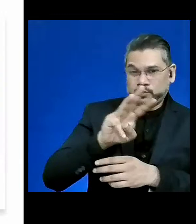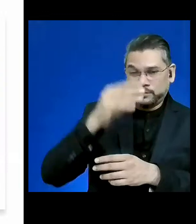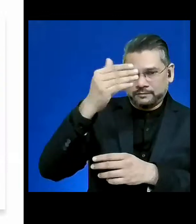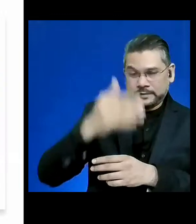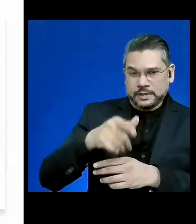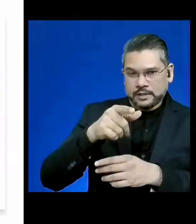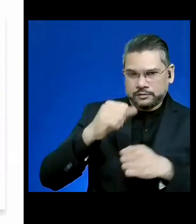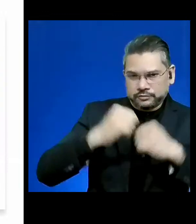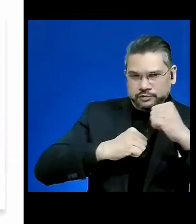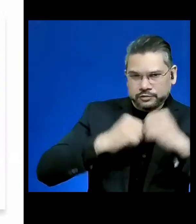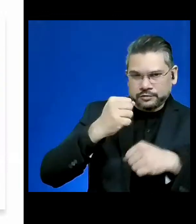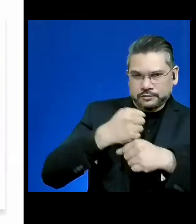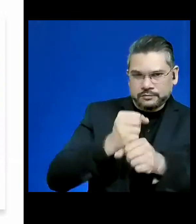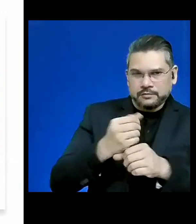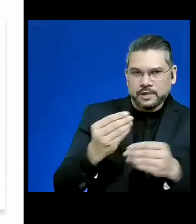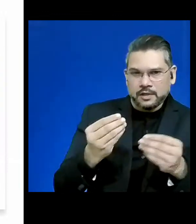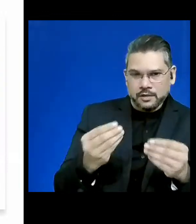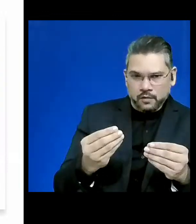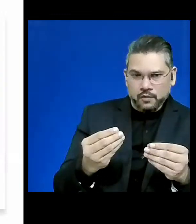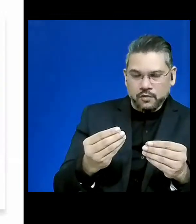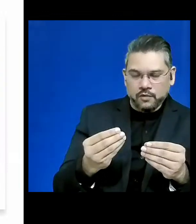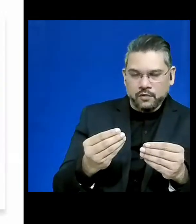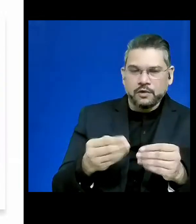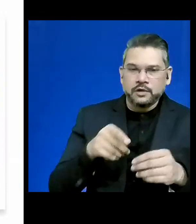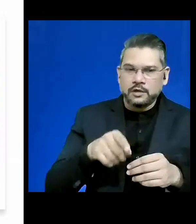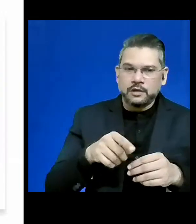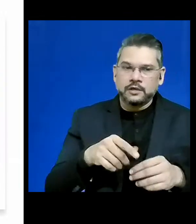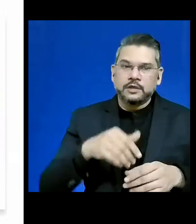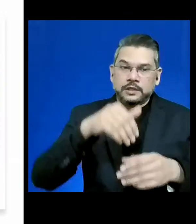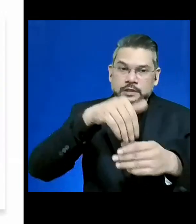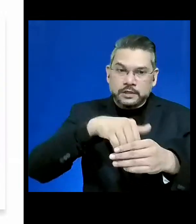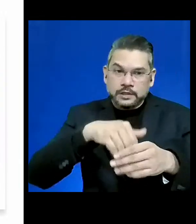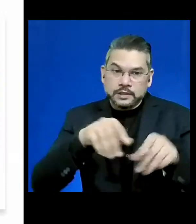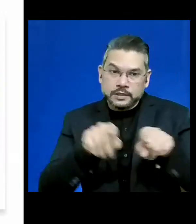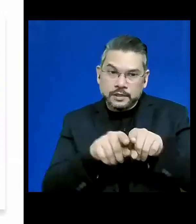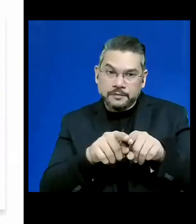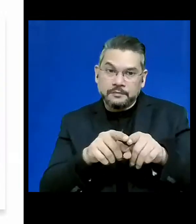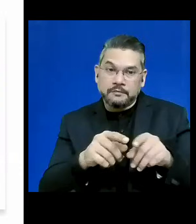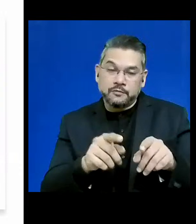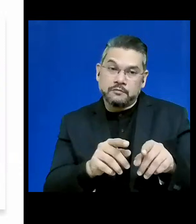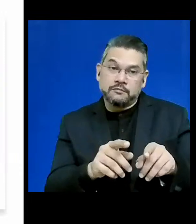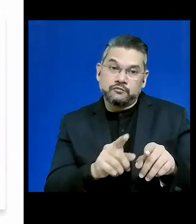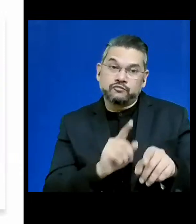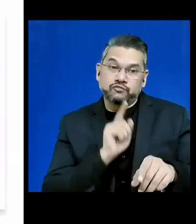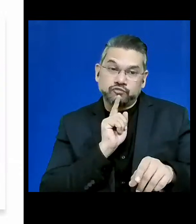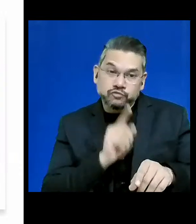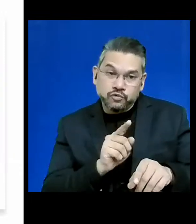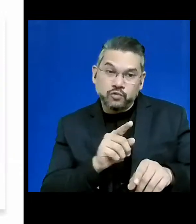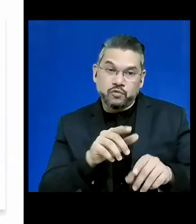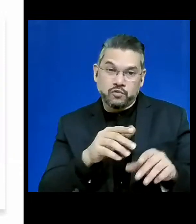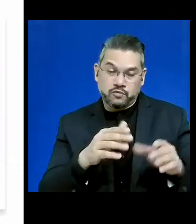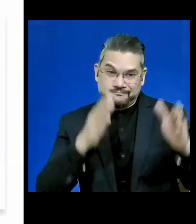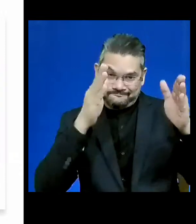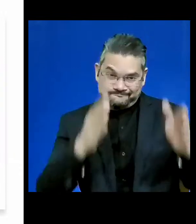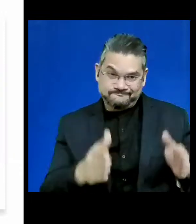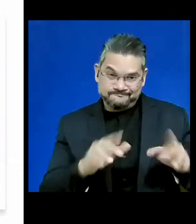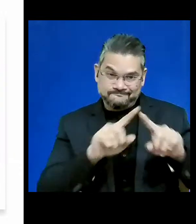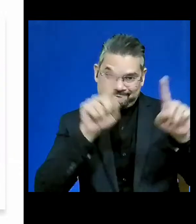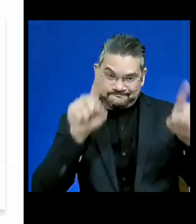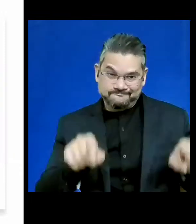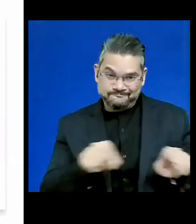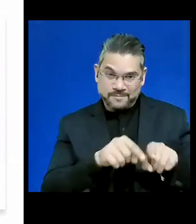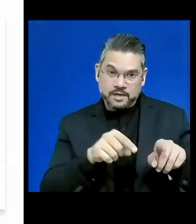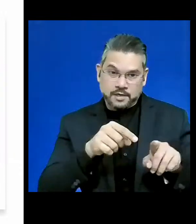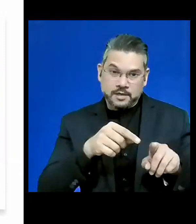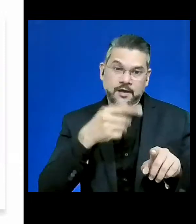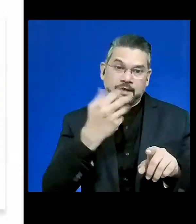aside from the content contained within the actual body. And those are called landmark tags. They're like the architecture